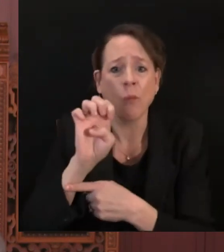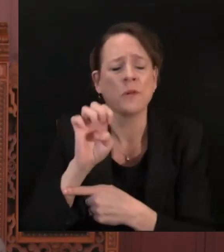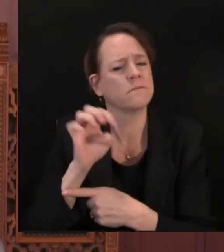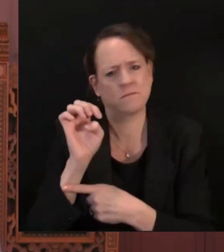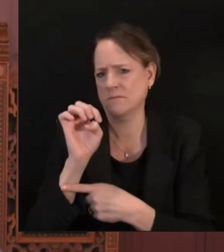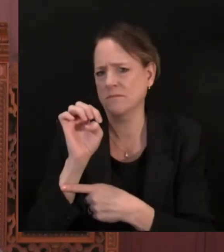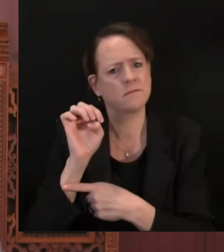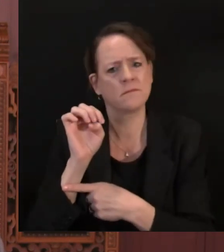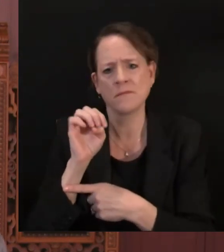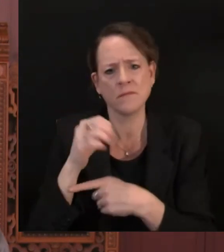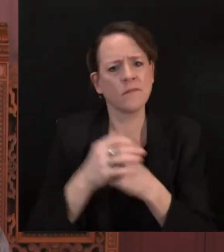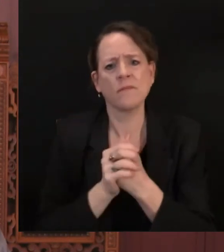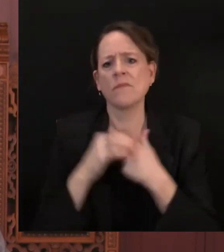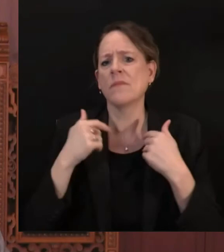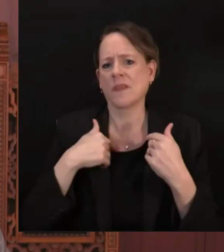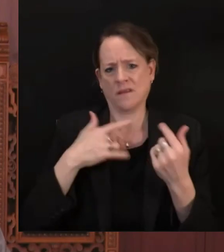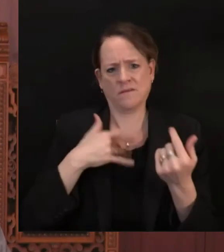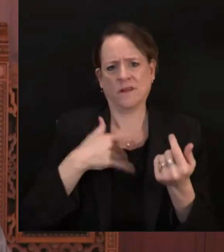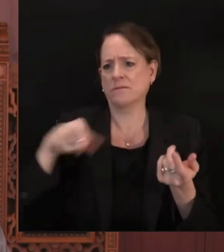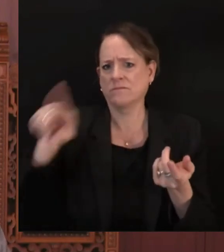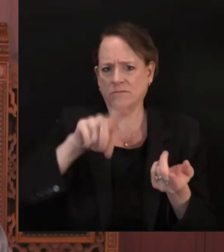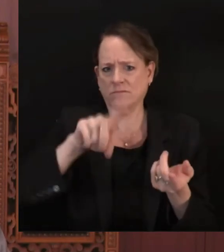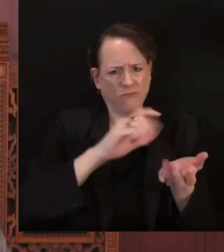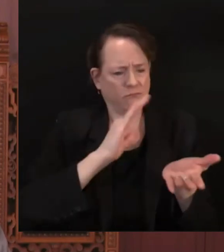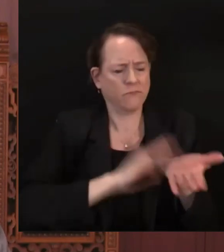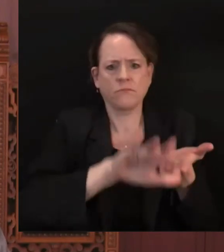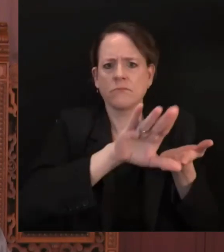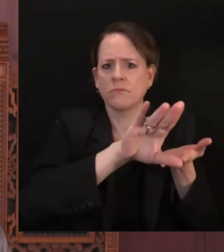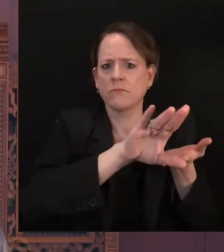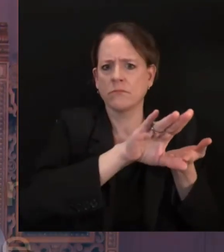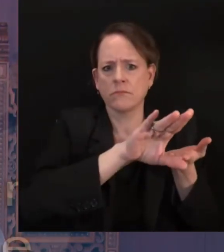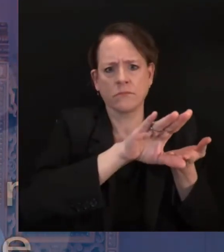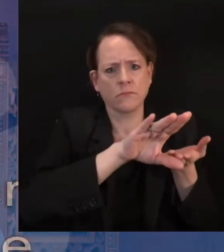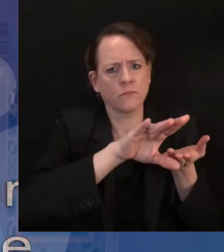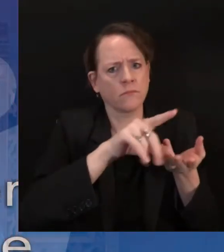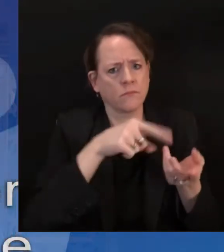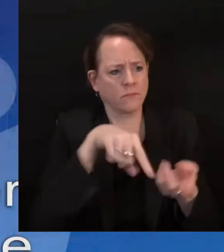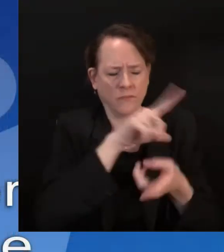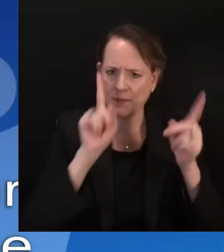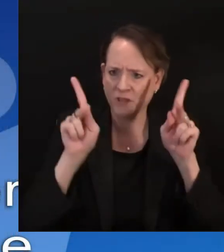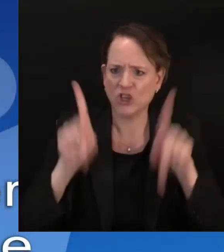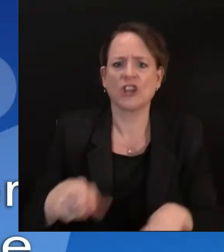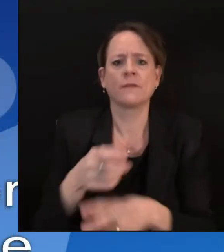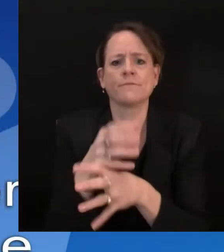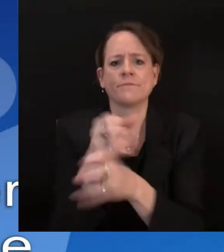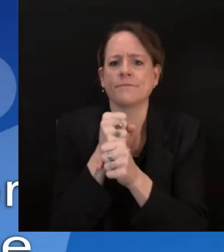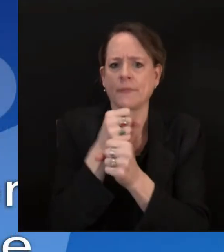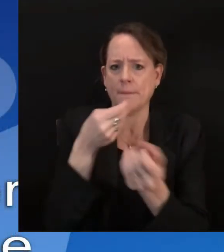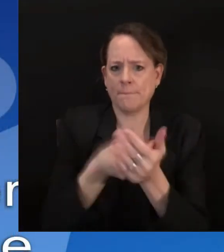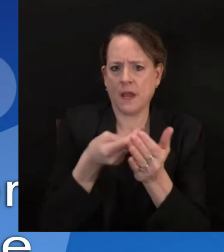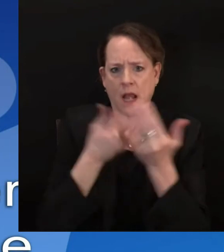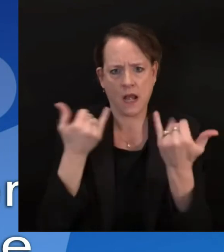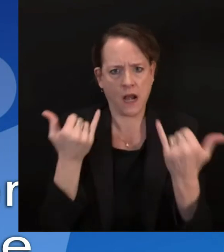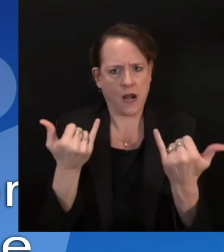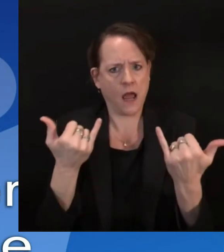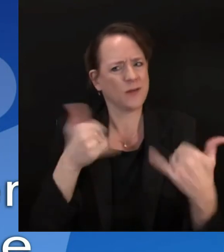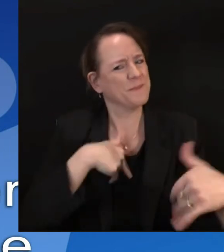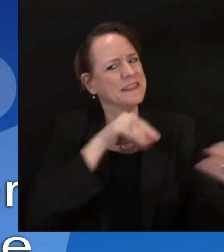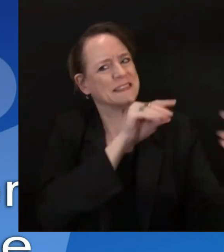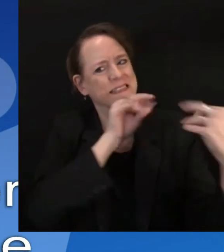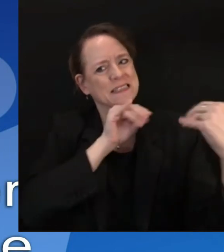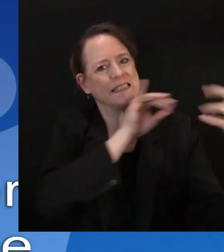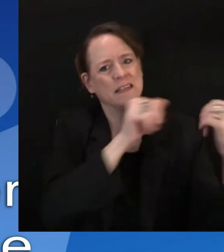waived for the same period for this period of time. Thanks, Ben. Now to Brett Lemoyne from Fox 6 in Milwaukee.